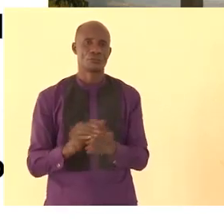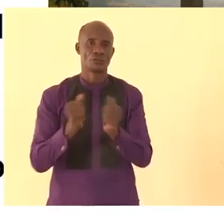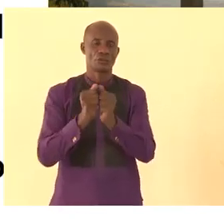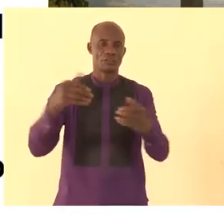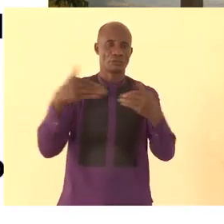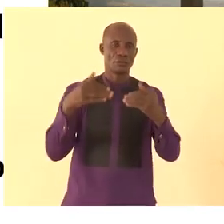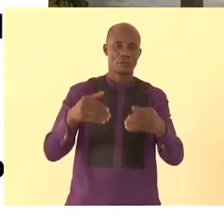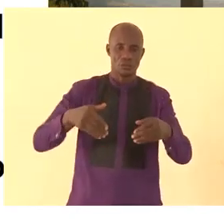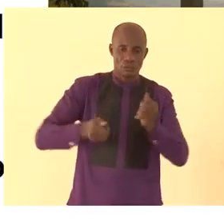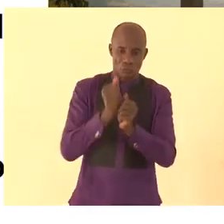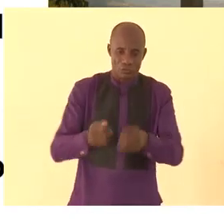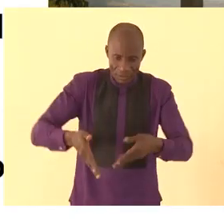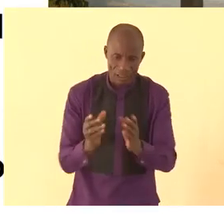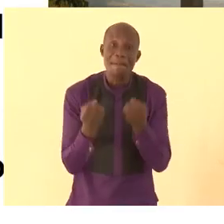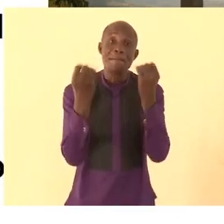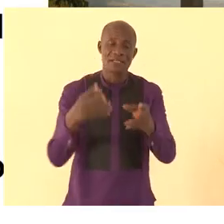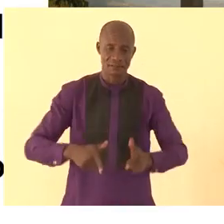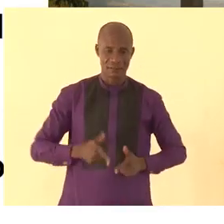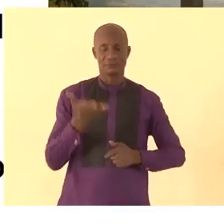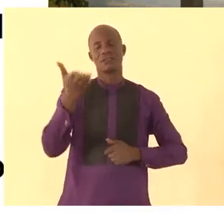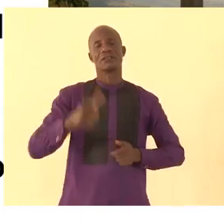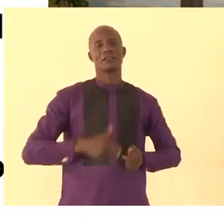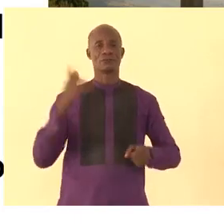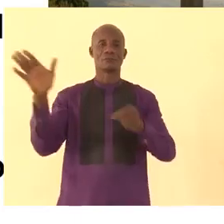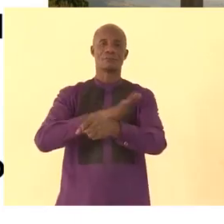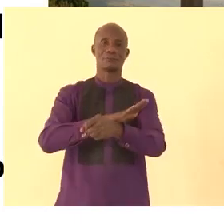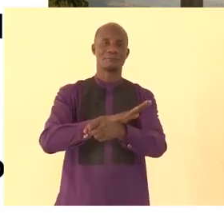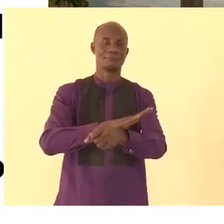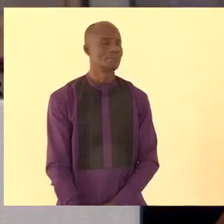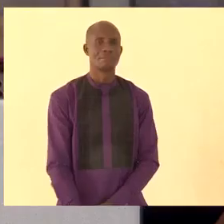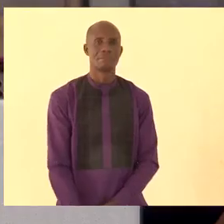which allow many to live their lives to the full.